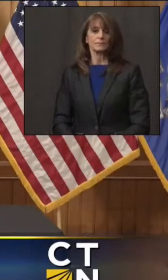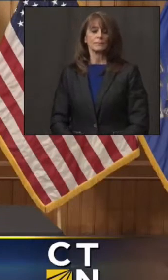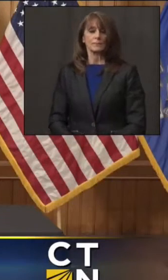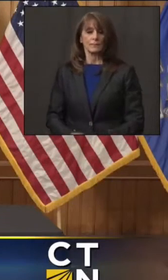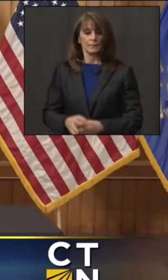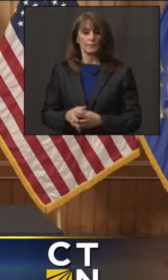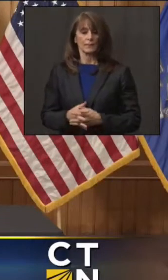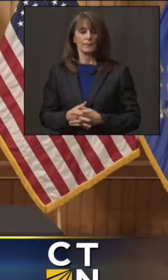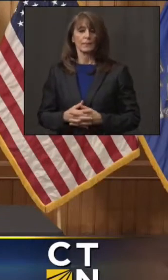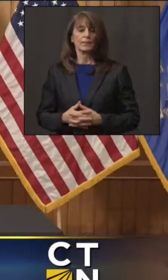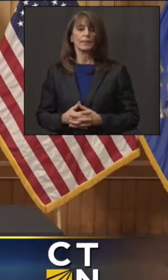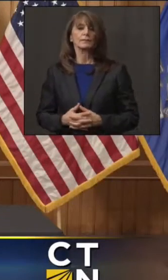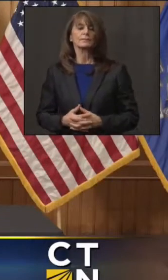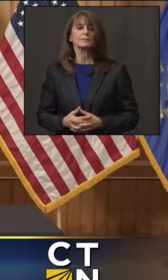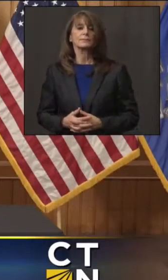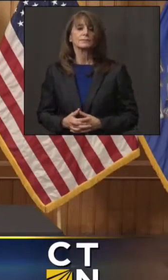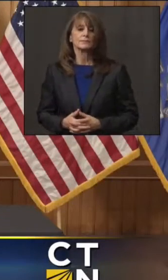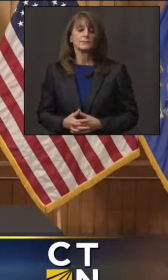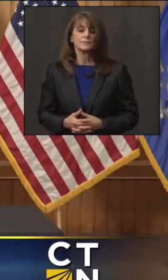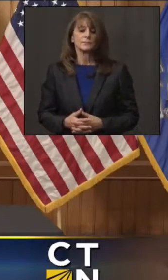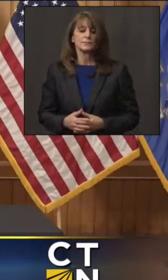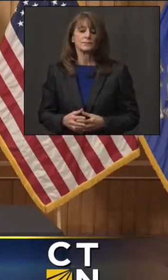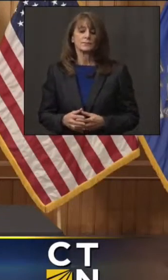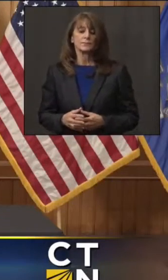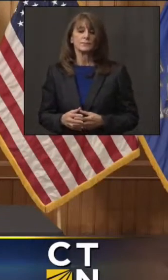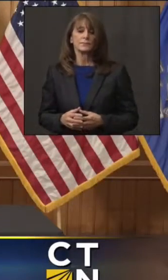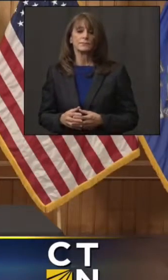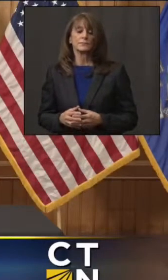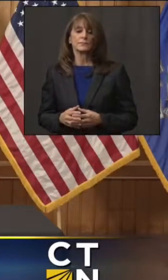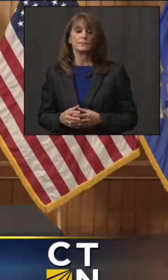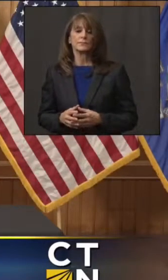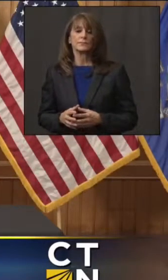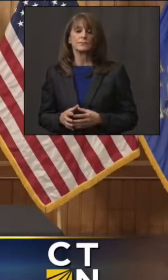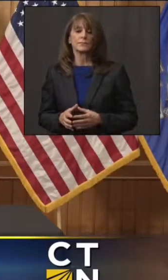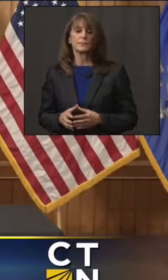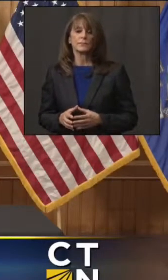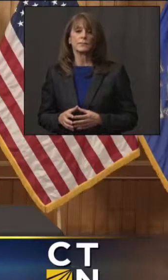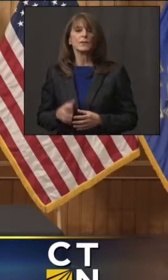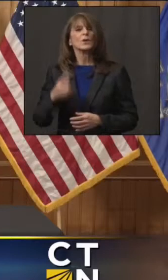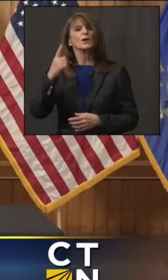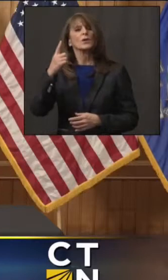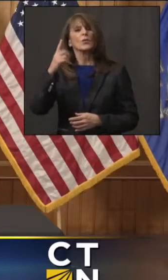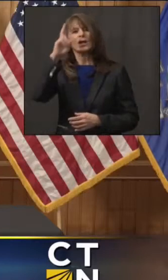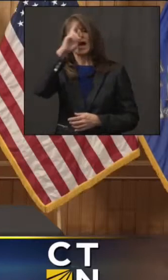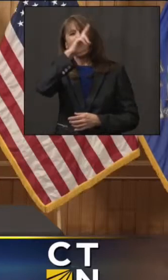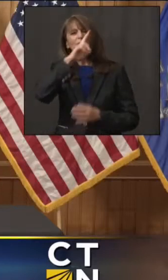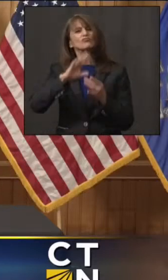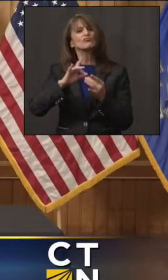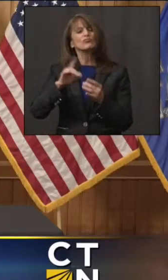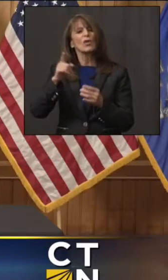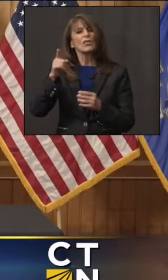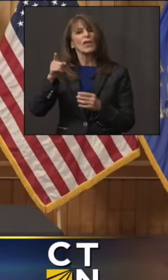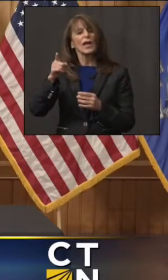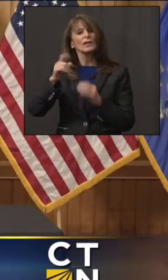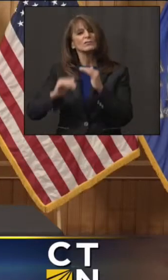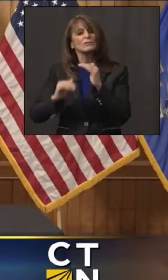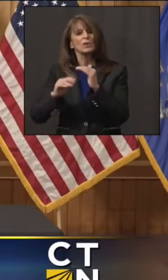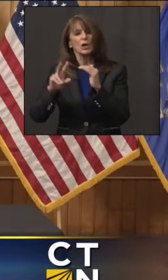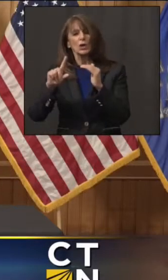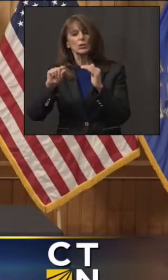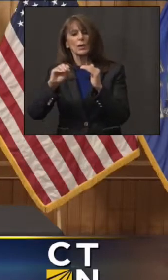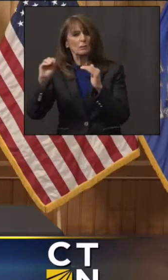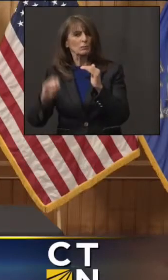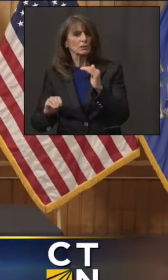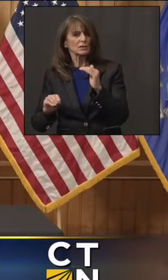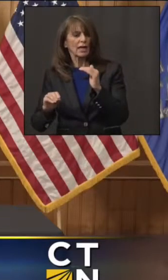Yale New Haven Hospital, I think, reported that they only had 20% capacity left. Isn't that a high enough